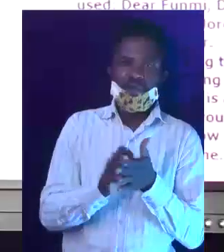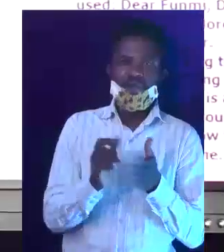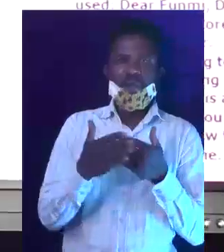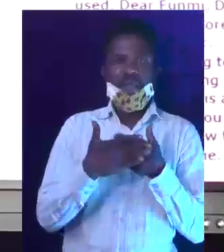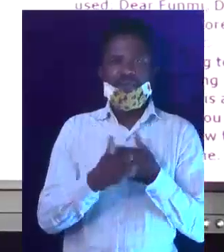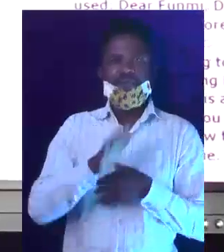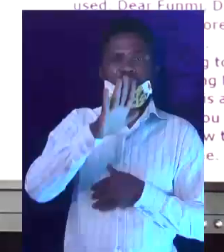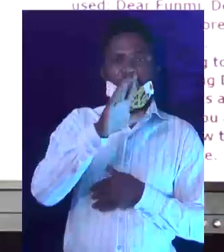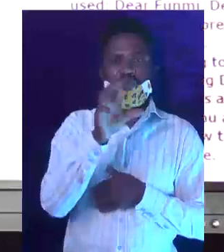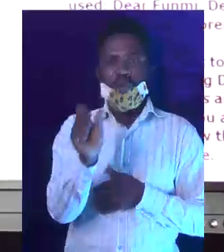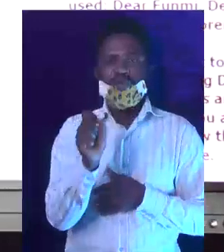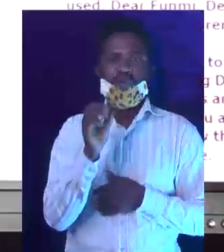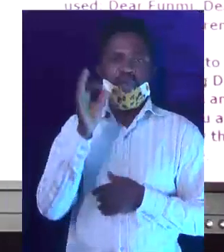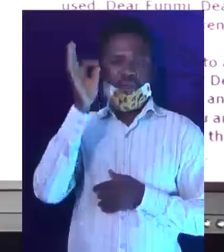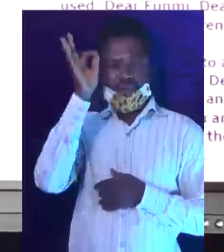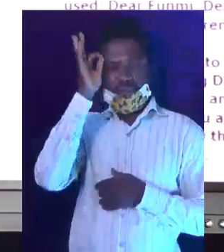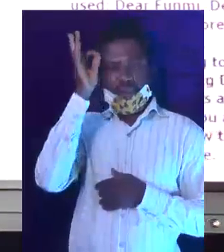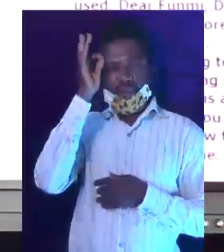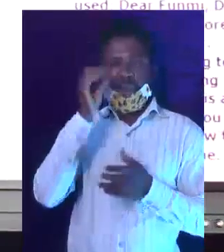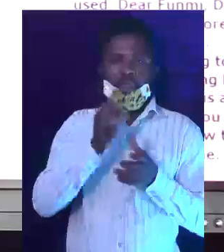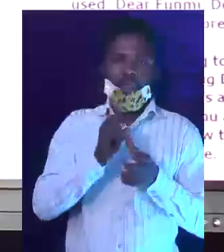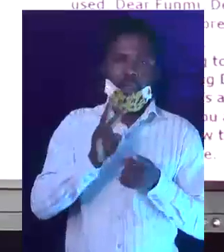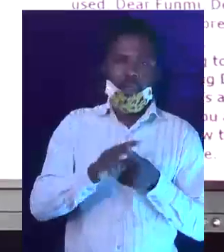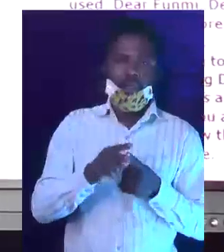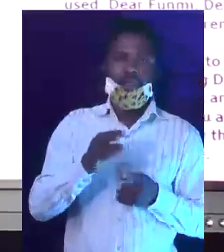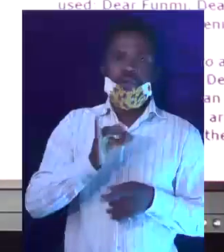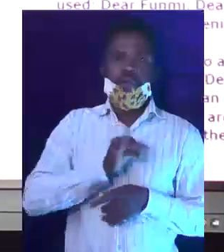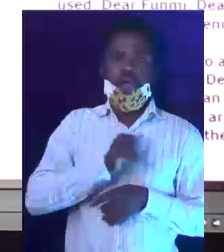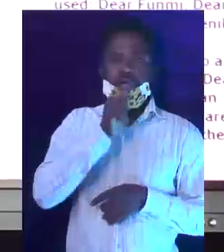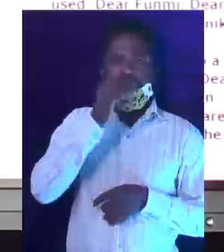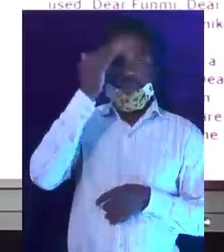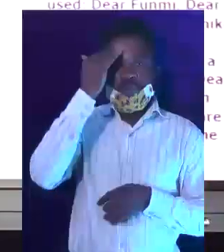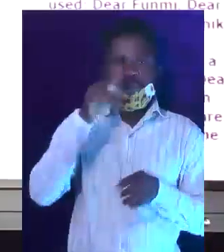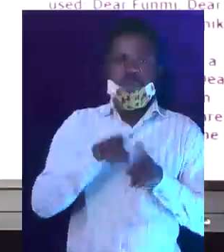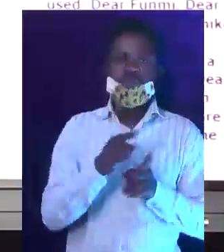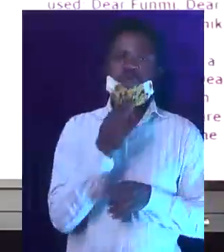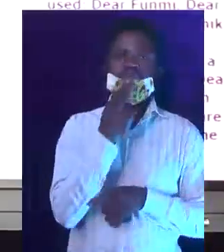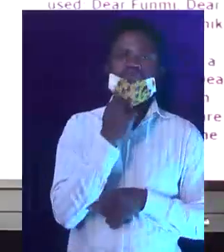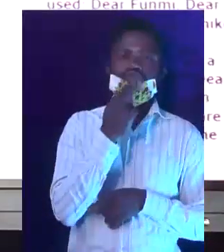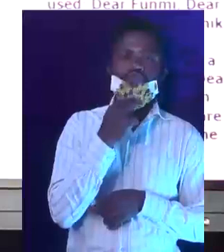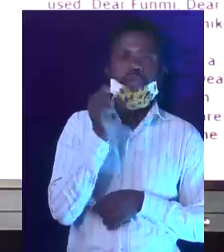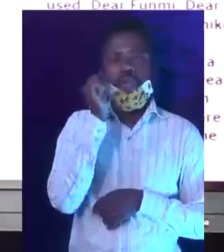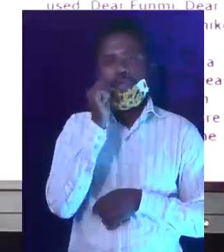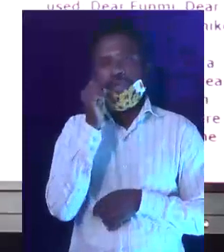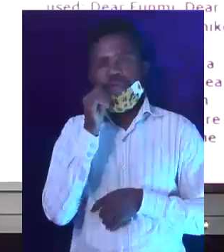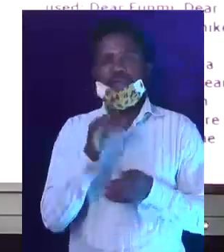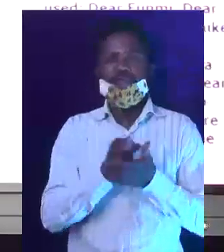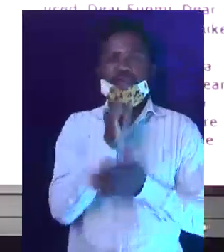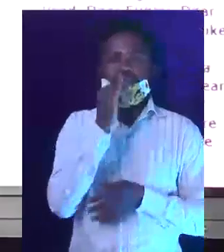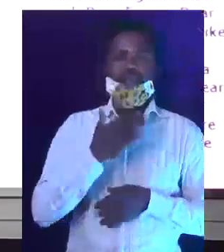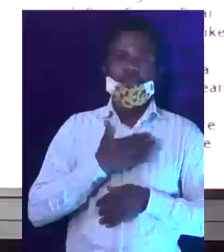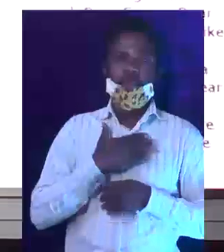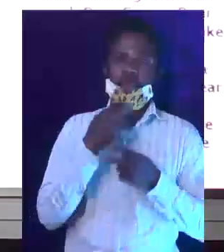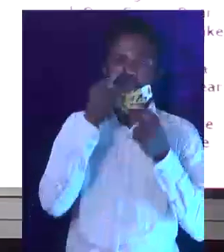after yours, Fumi, or maybe I am known as Sugar Girl. I write Sugar Girl. That's the pet name